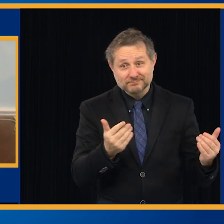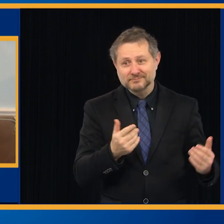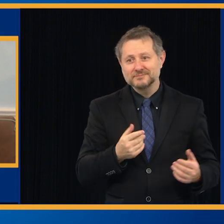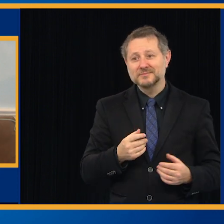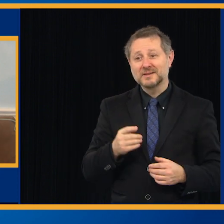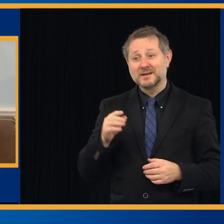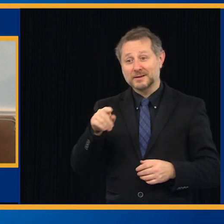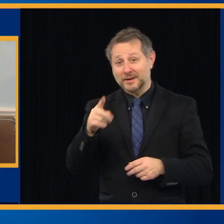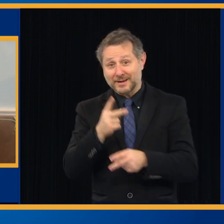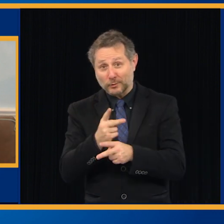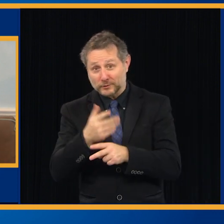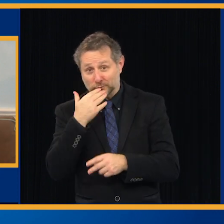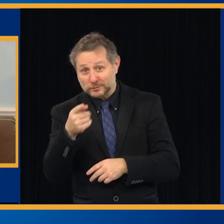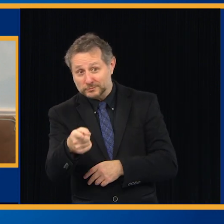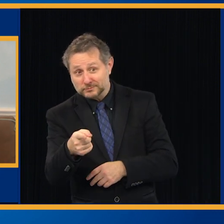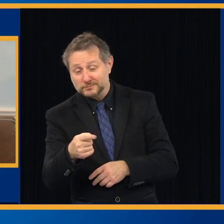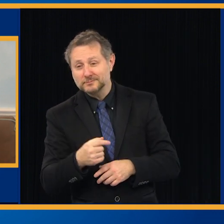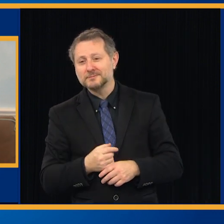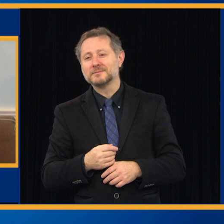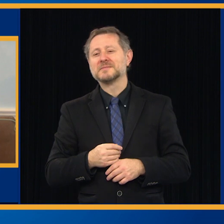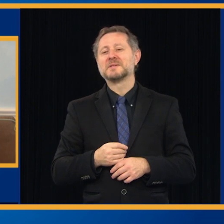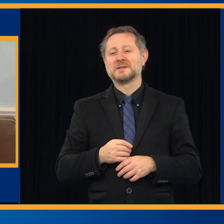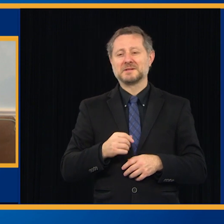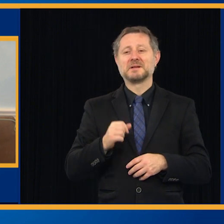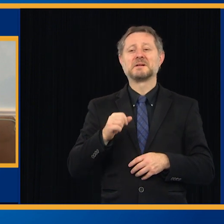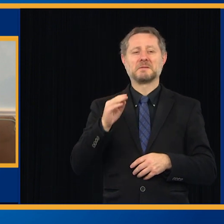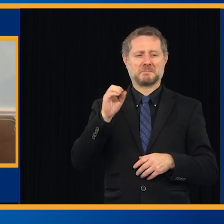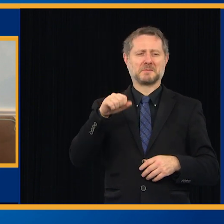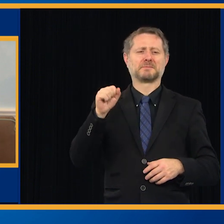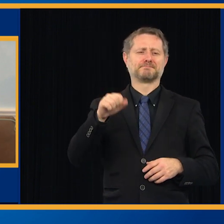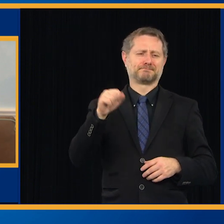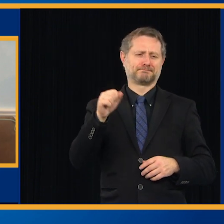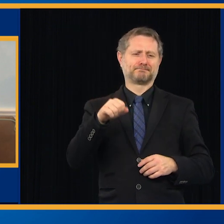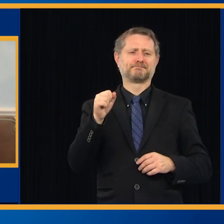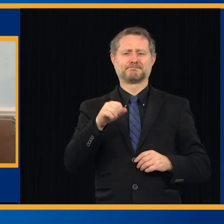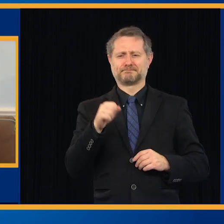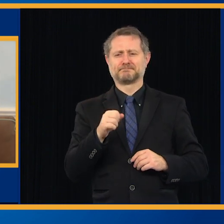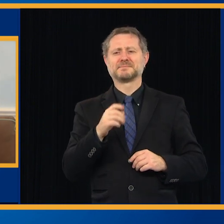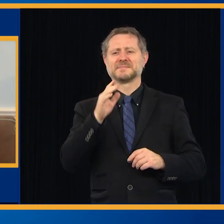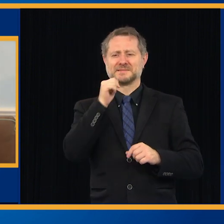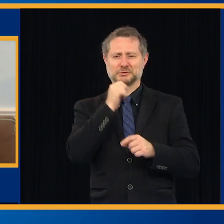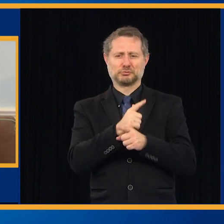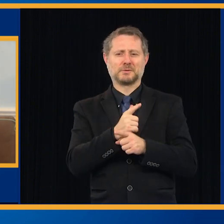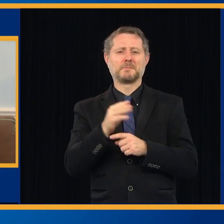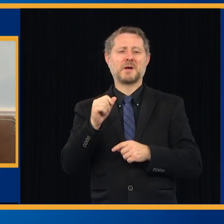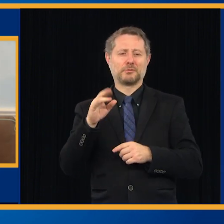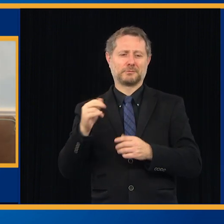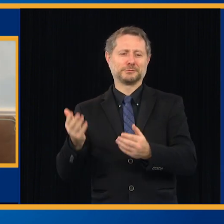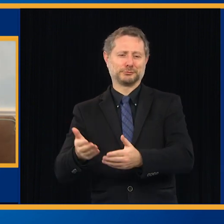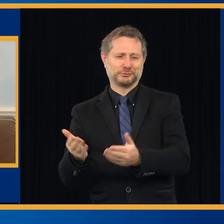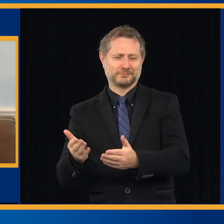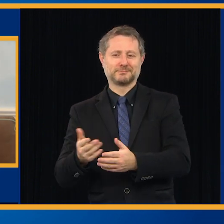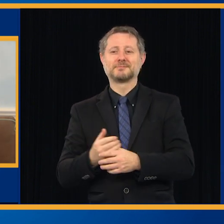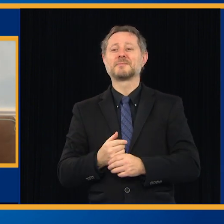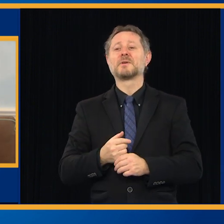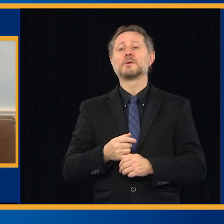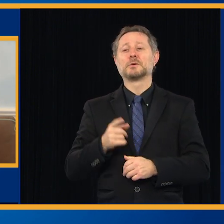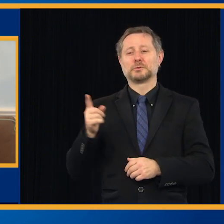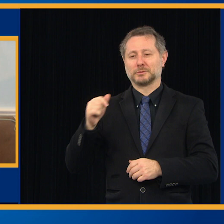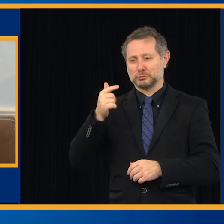You sure Maria's taking good care of you? I have your sister Maria here, and I have beautiful granddaughters here as